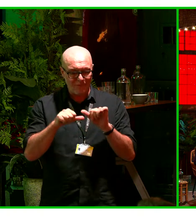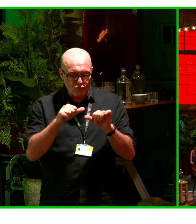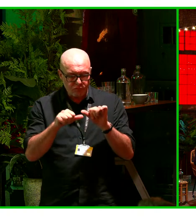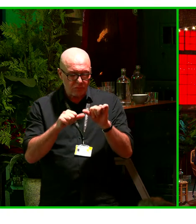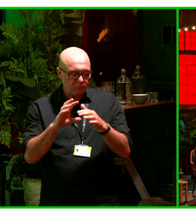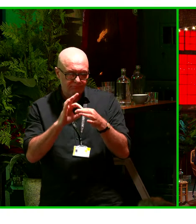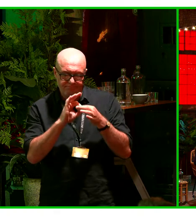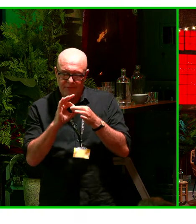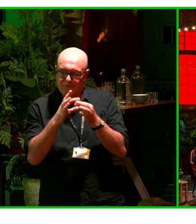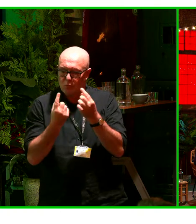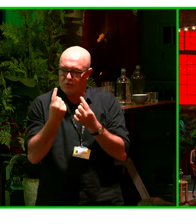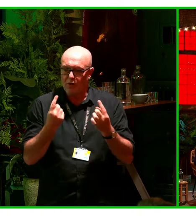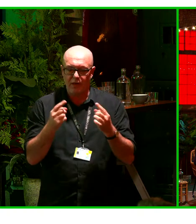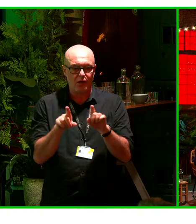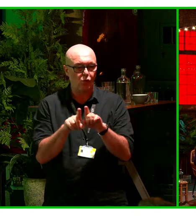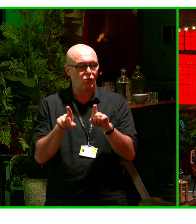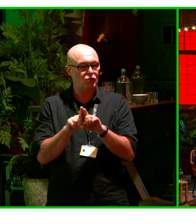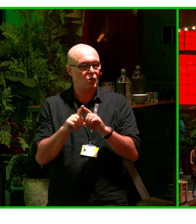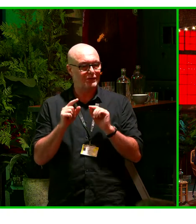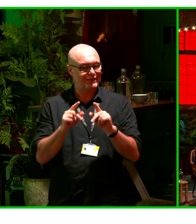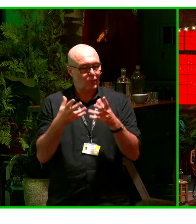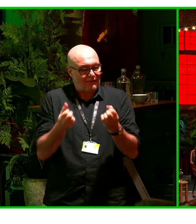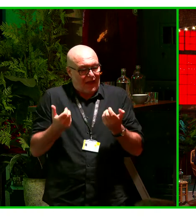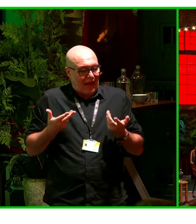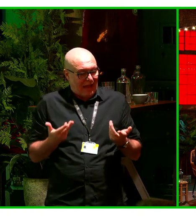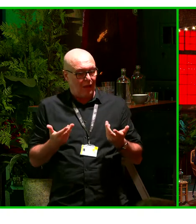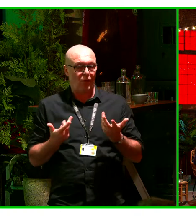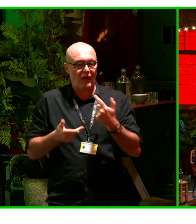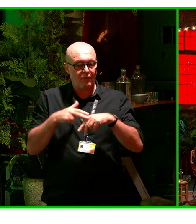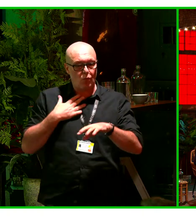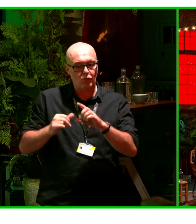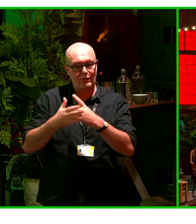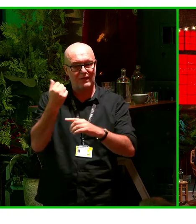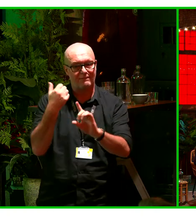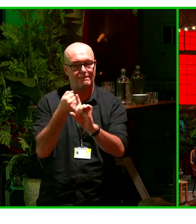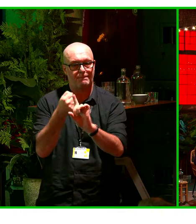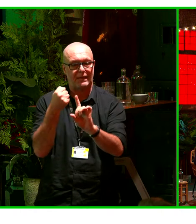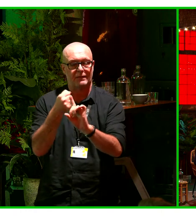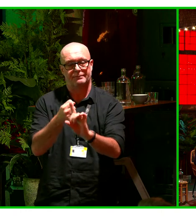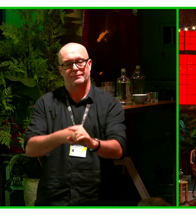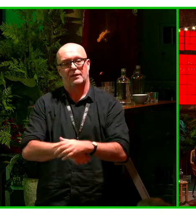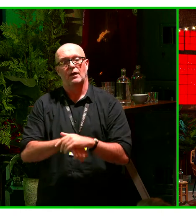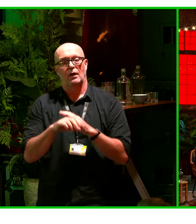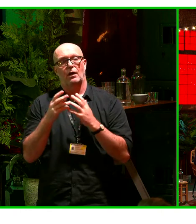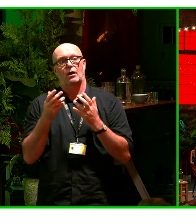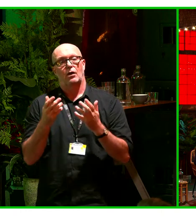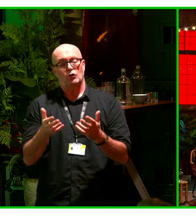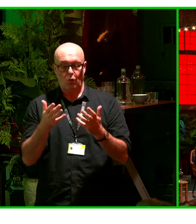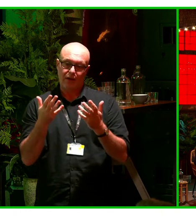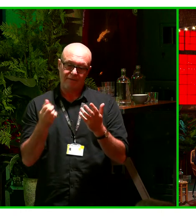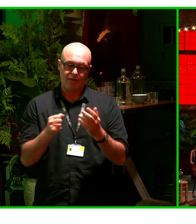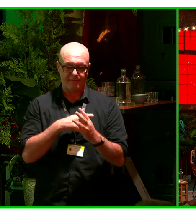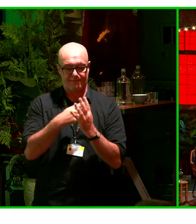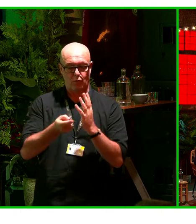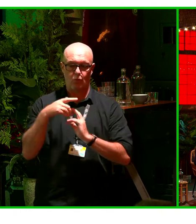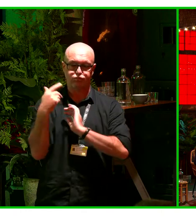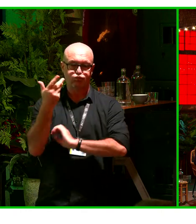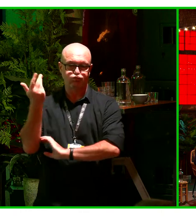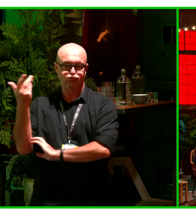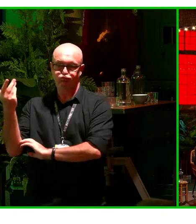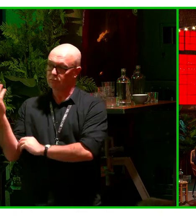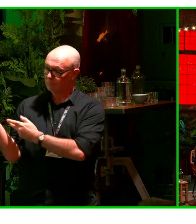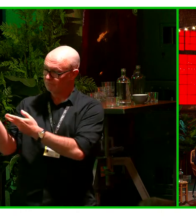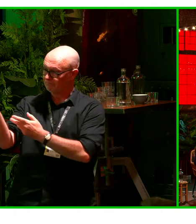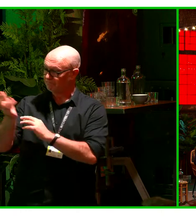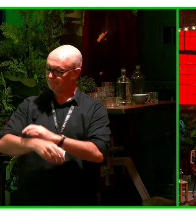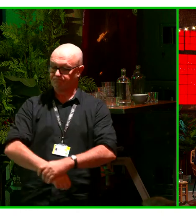and to existing systems in order to deliver maximum impact. So, we have four great speakers, as I say, and I'm certain you've